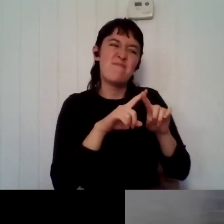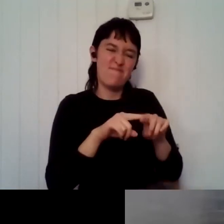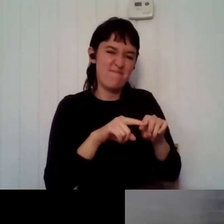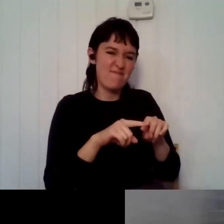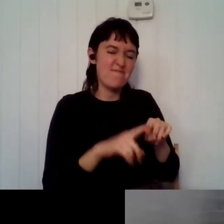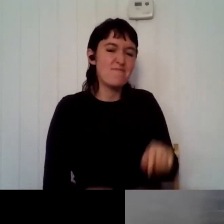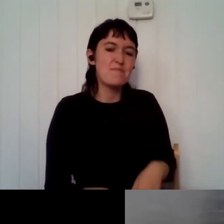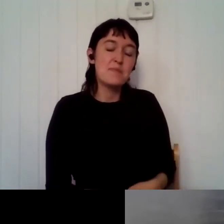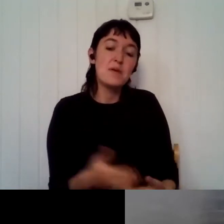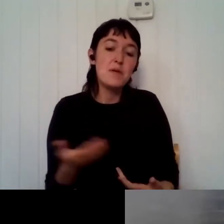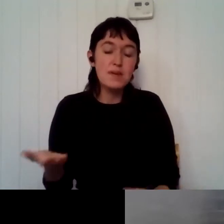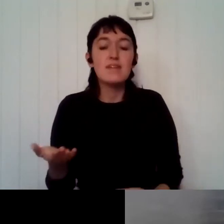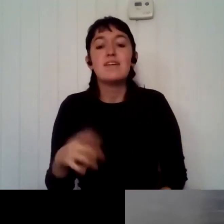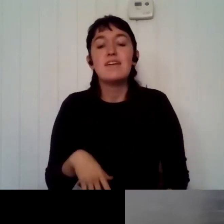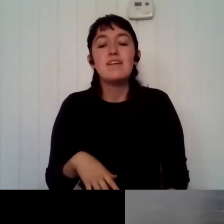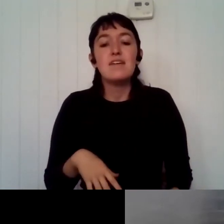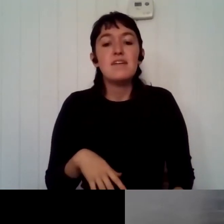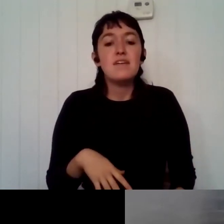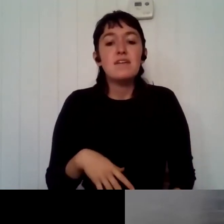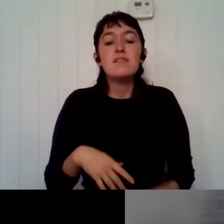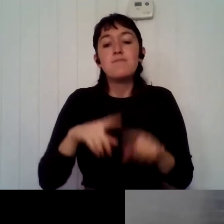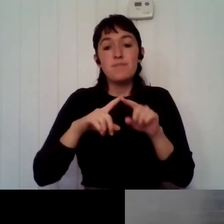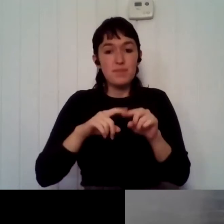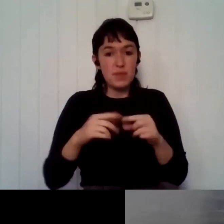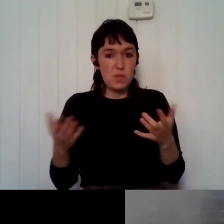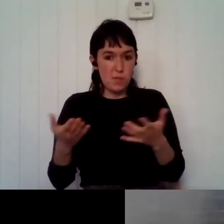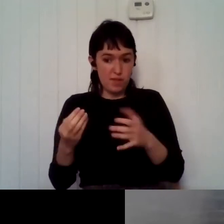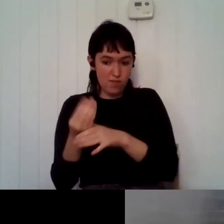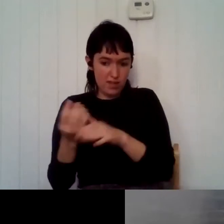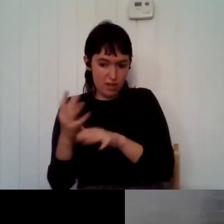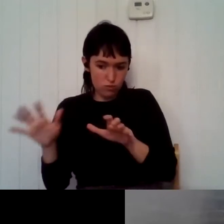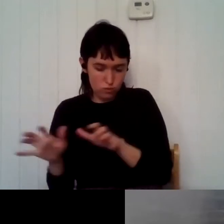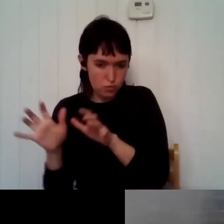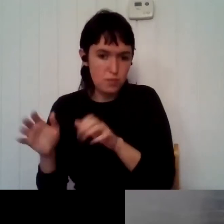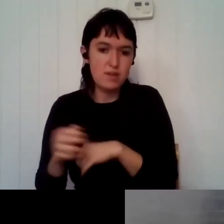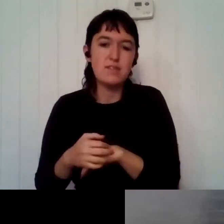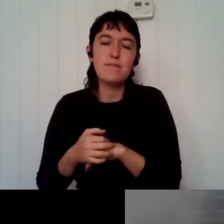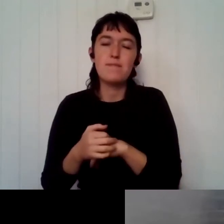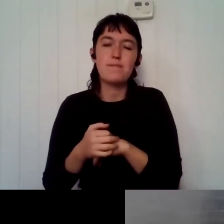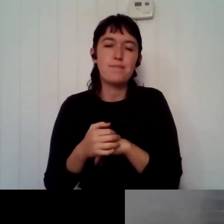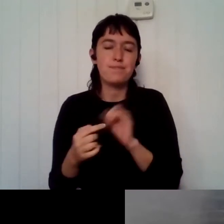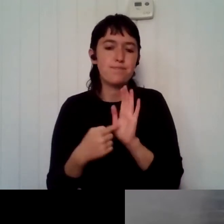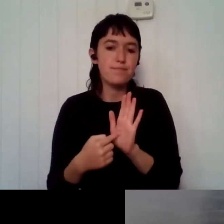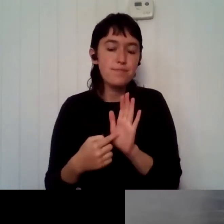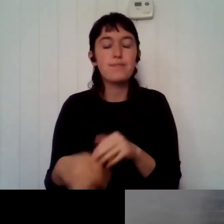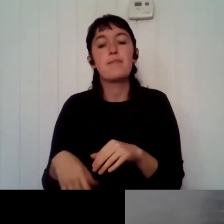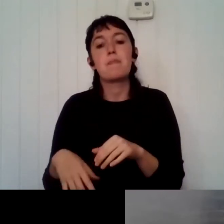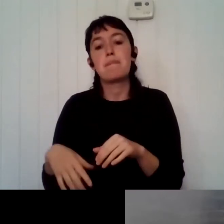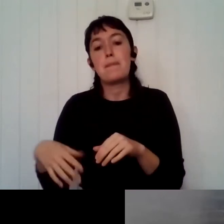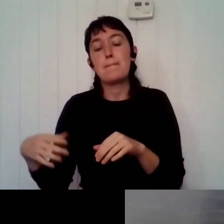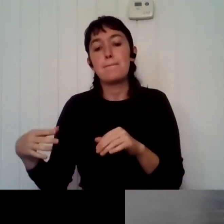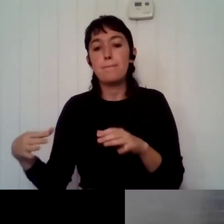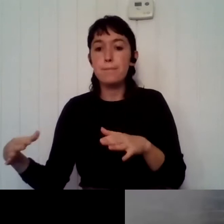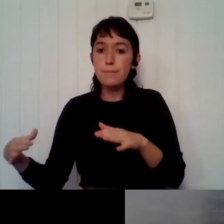But yeah, okay, so it depends on what the volcano is doing. For example, again, with the Galapagos Islands or Hawaii,